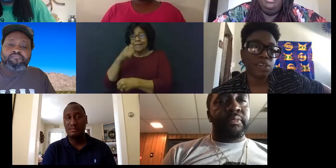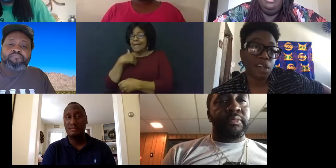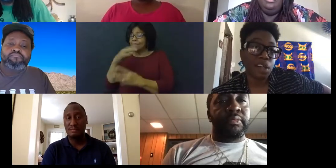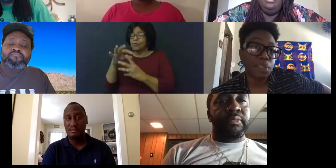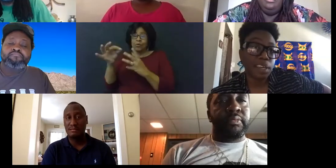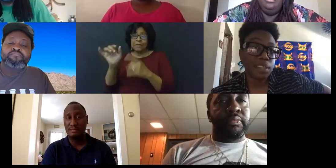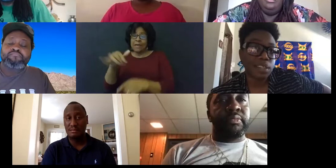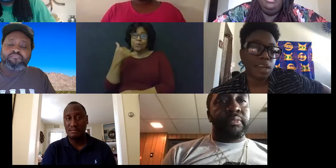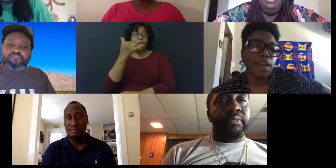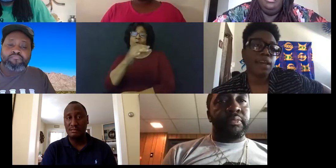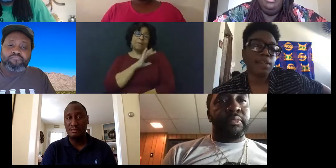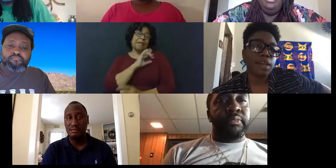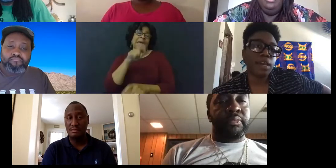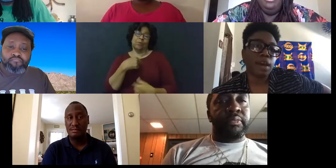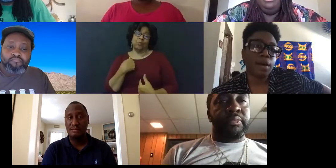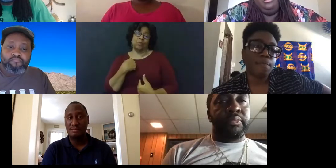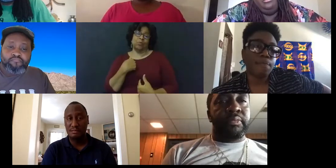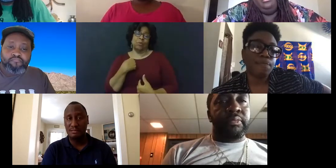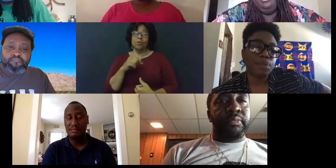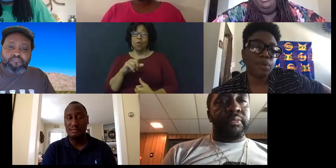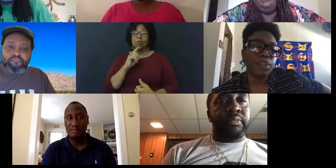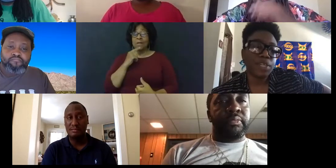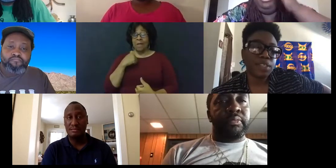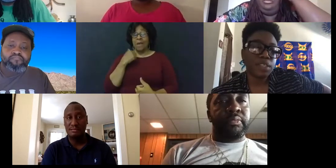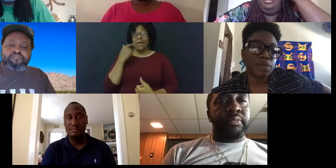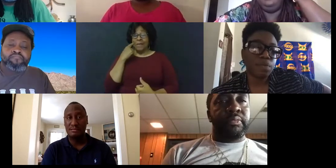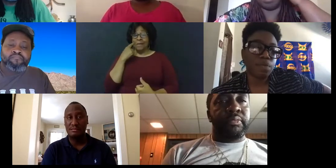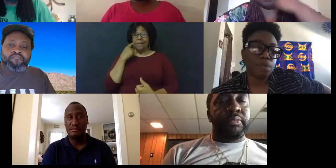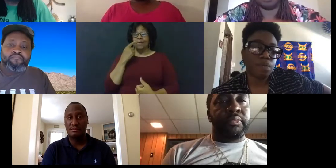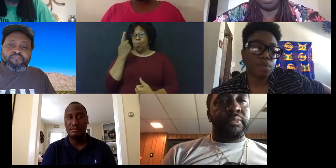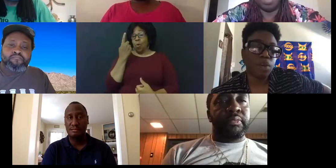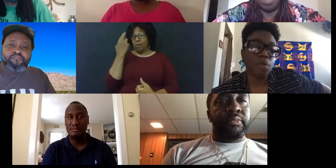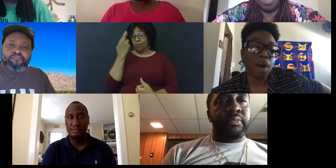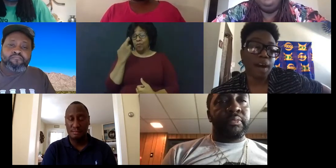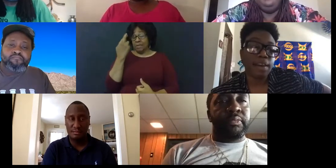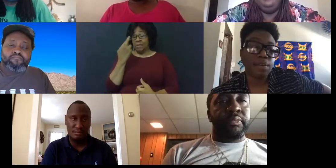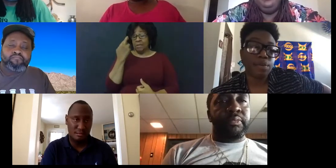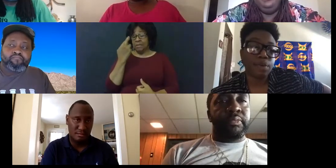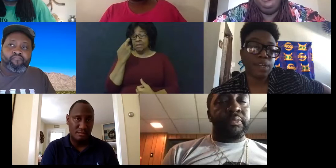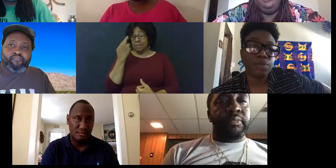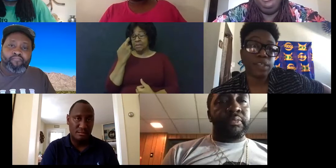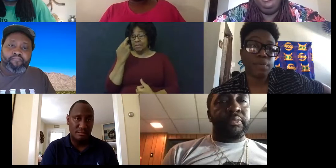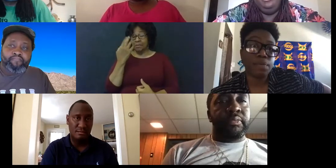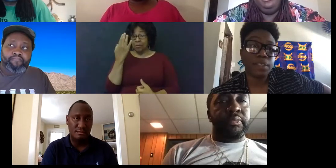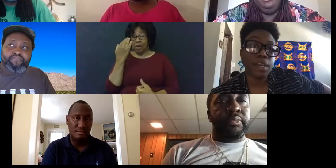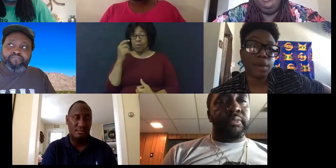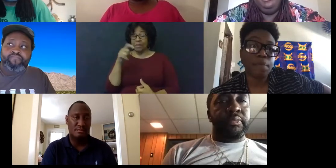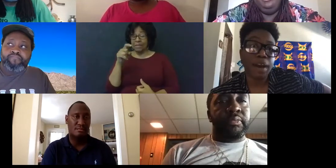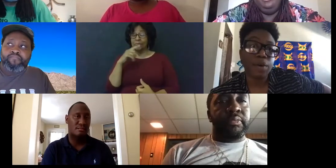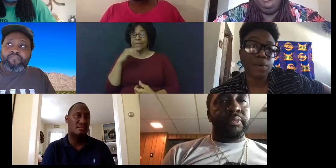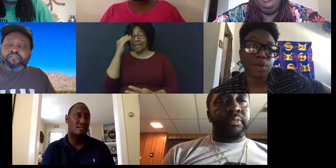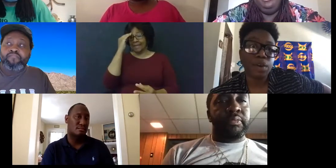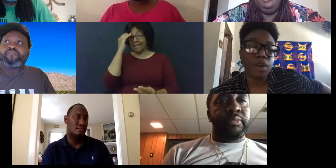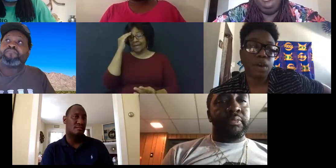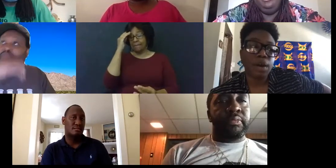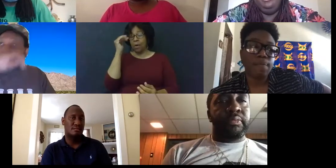but to call the police. And I think one of the reasons, and you know, why we need to really be thinking